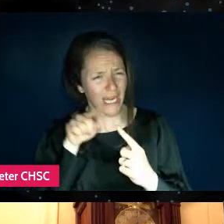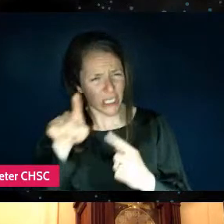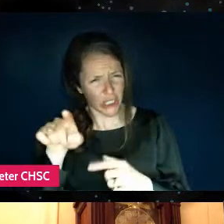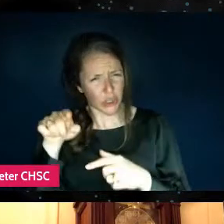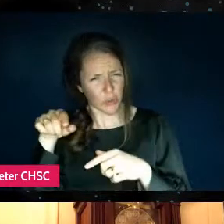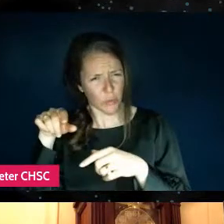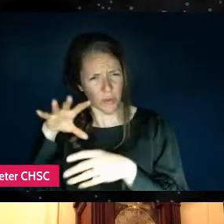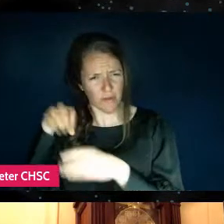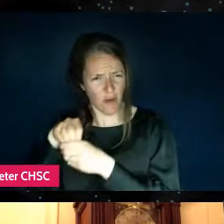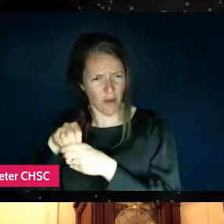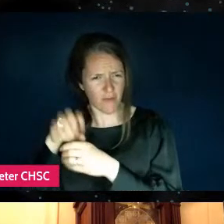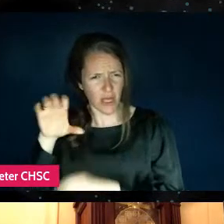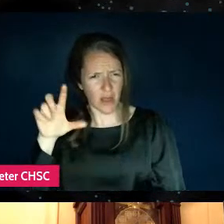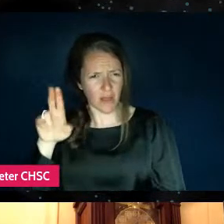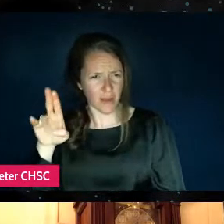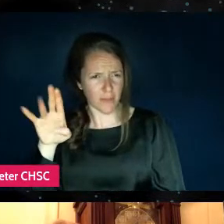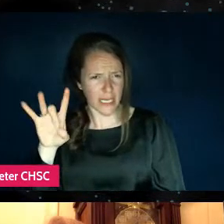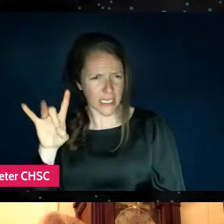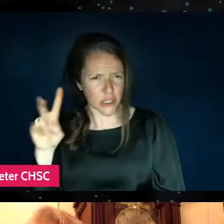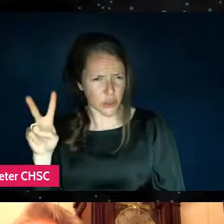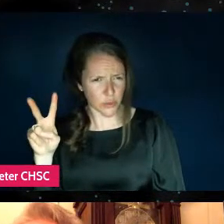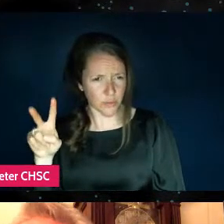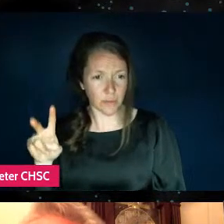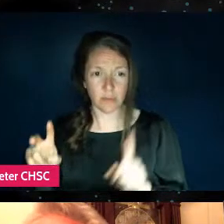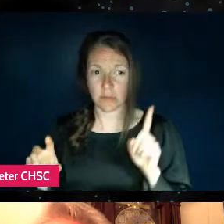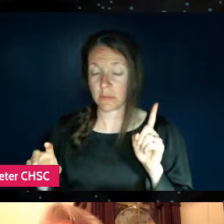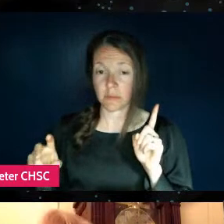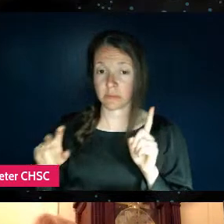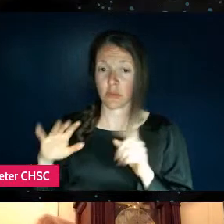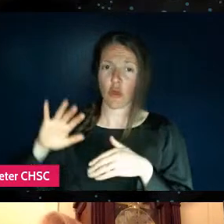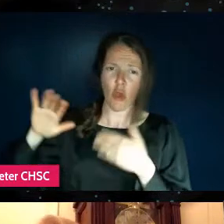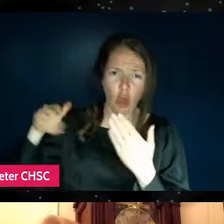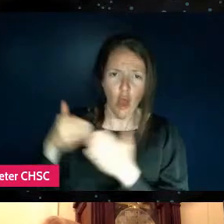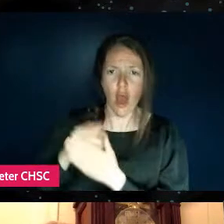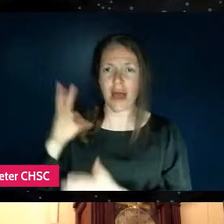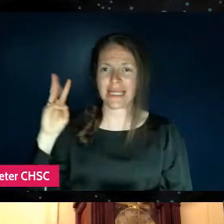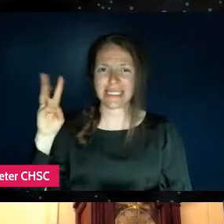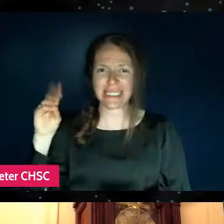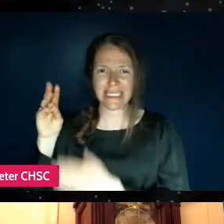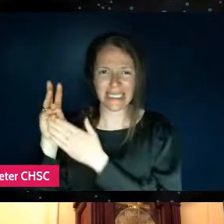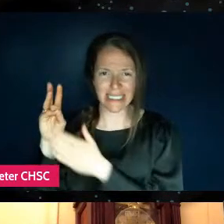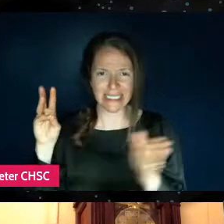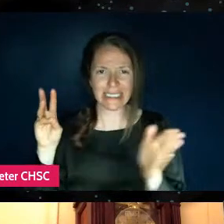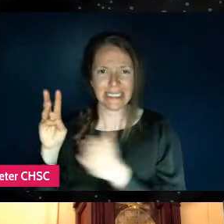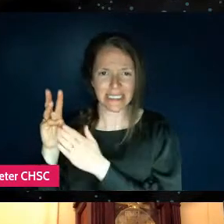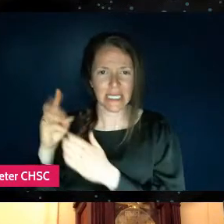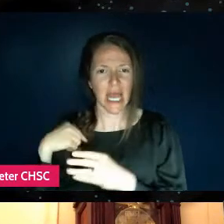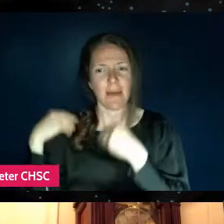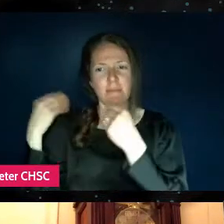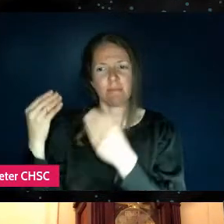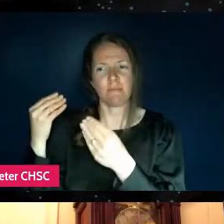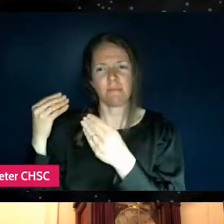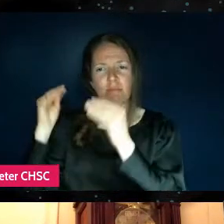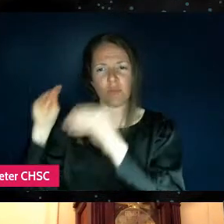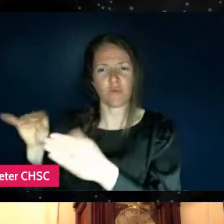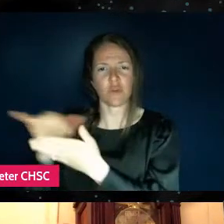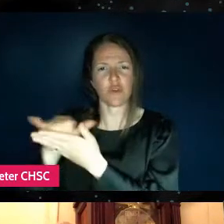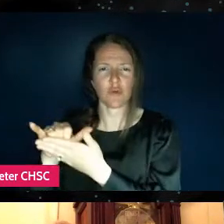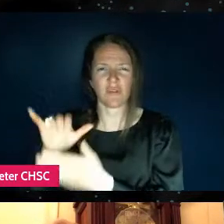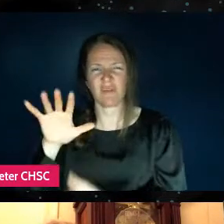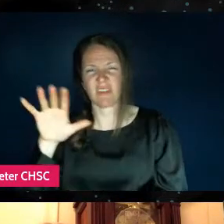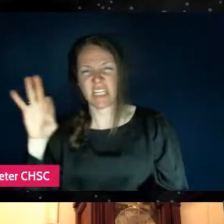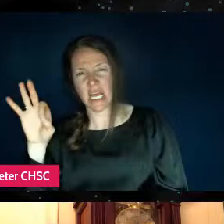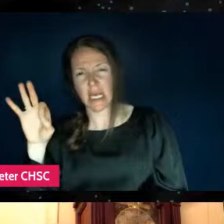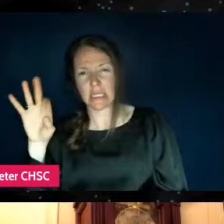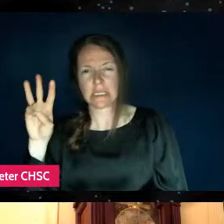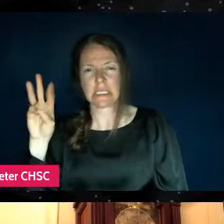when would that have been? The entire 60s. I moved to New York like in 59, 60, when I got